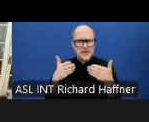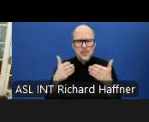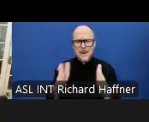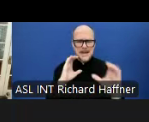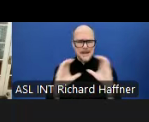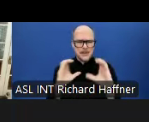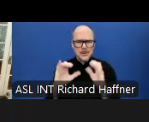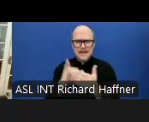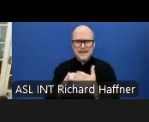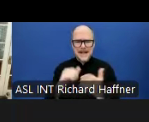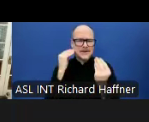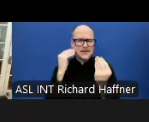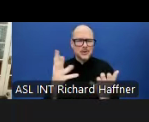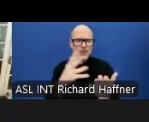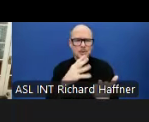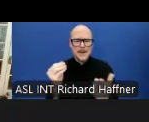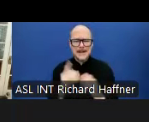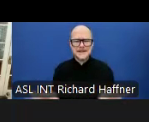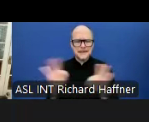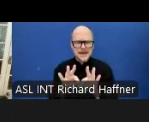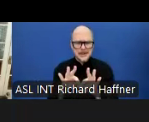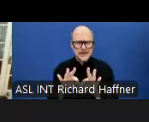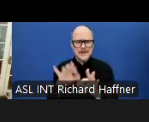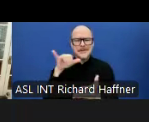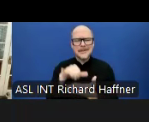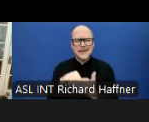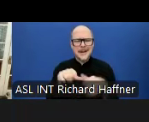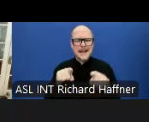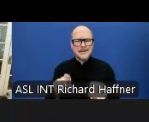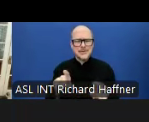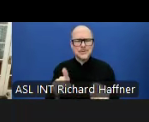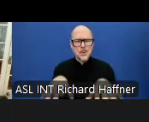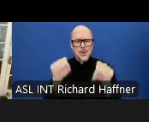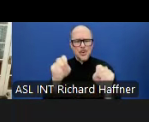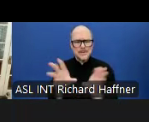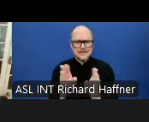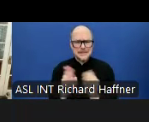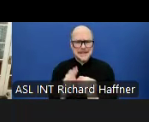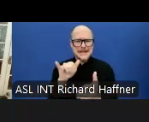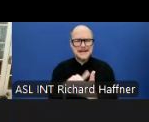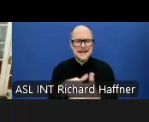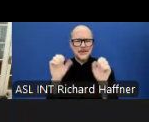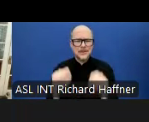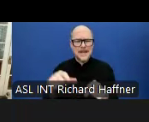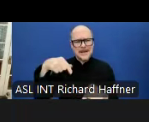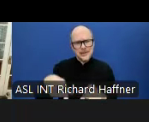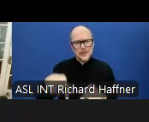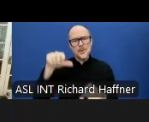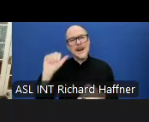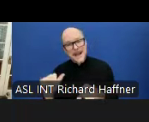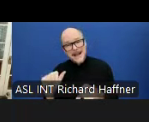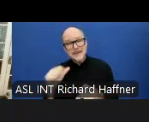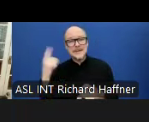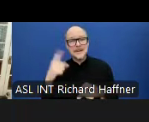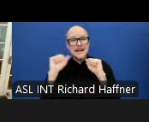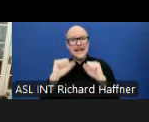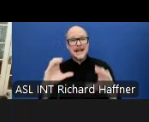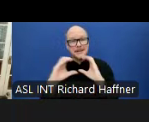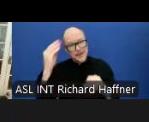you. And I think it's imperative as you host these meetings to at least enable the question and answer so that somebody can communicate this to